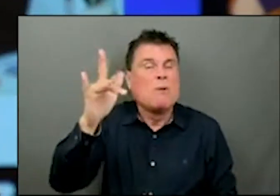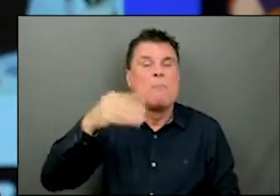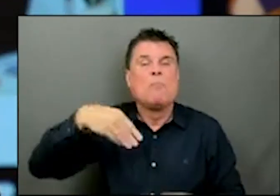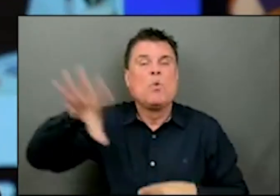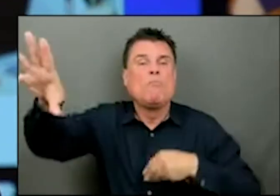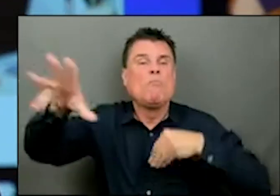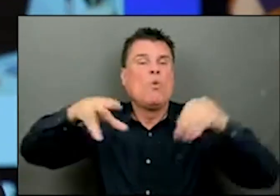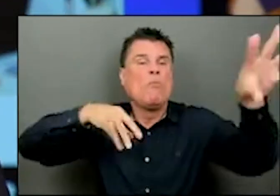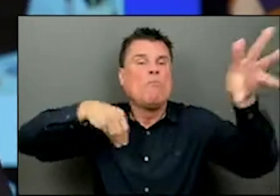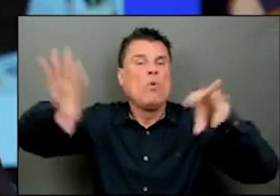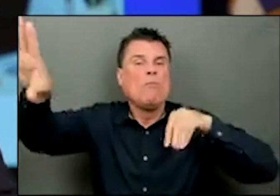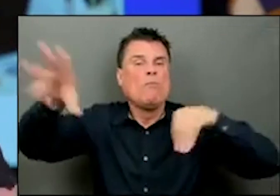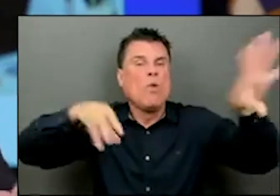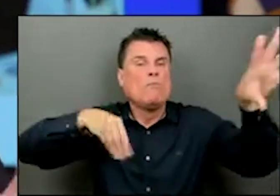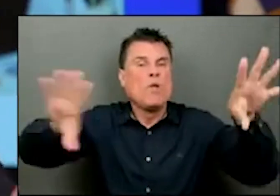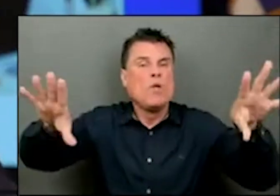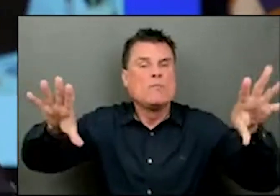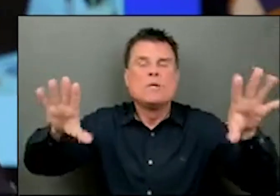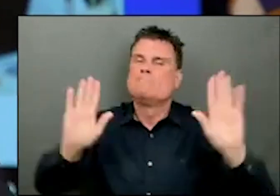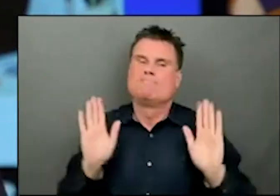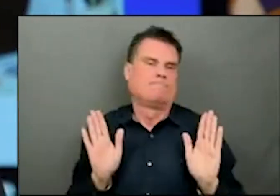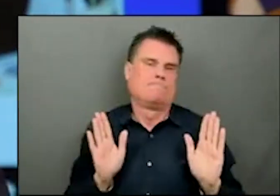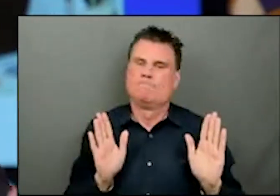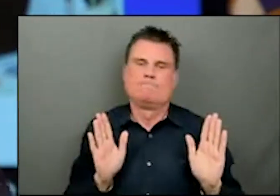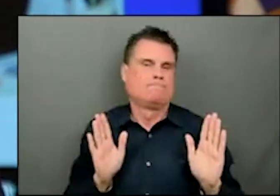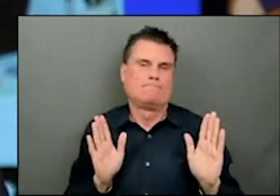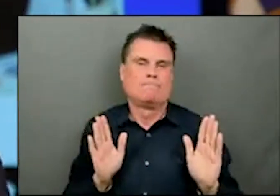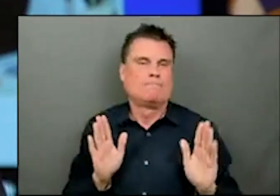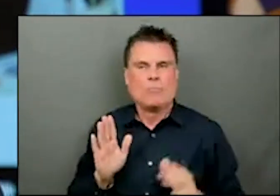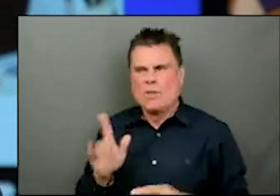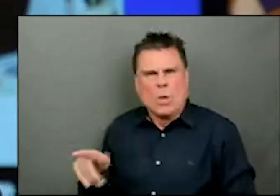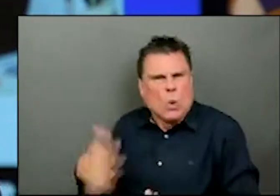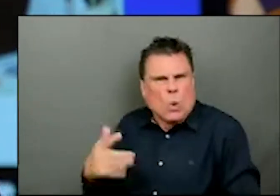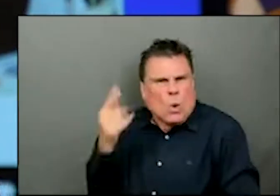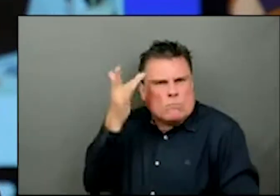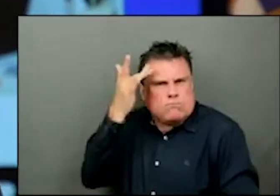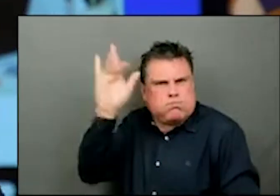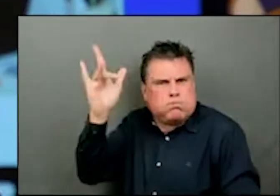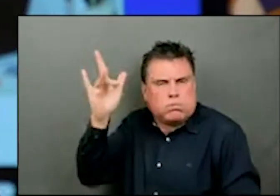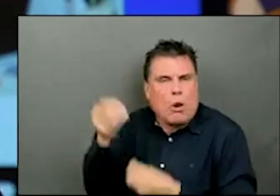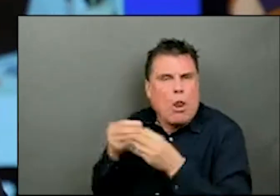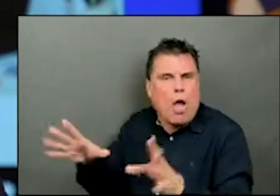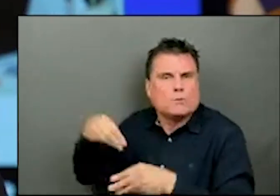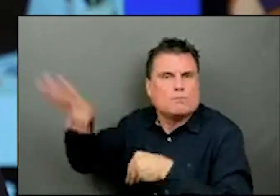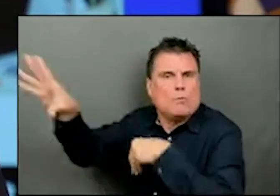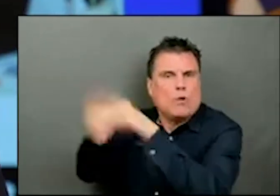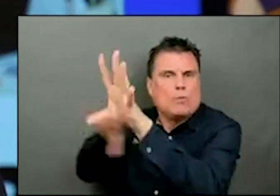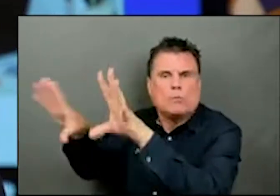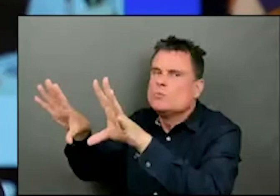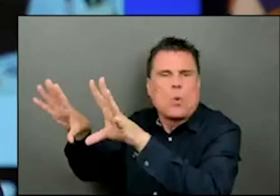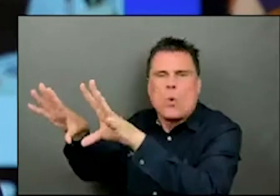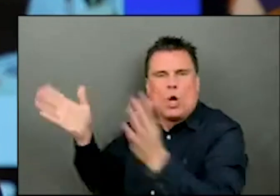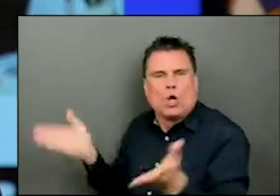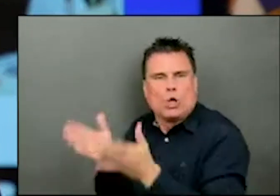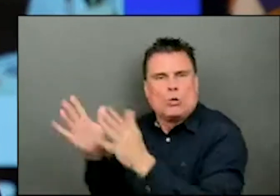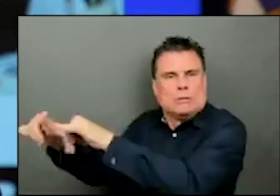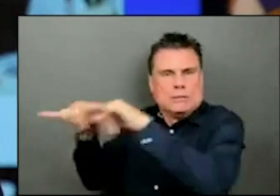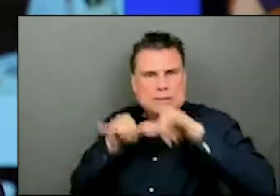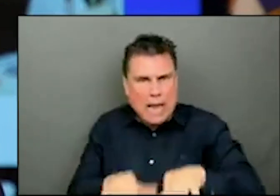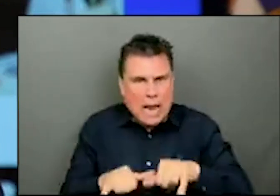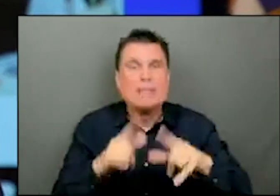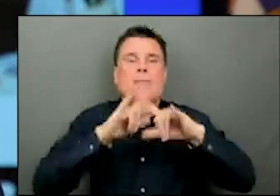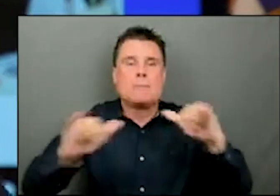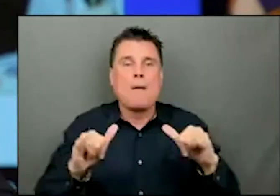to stem that flow of brain power out of British Columbia and encourage more people to come in the days and weeks and months